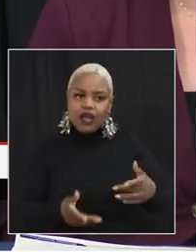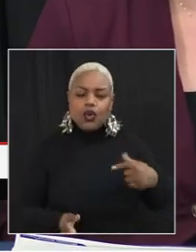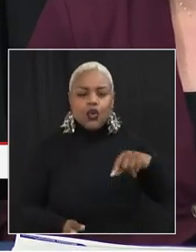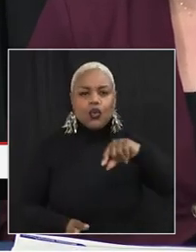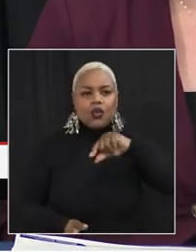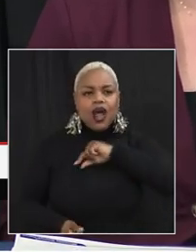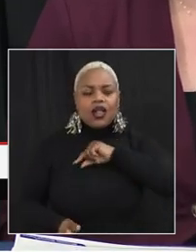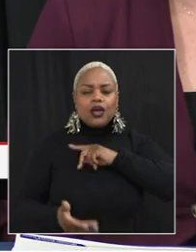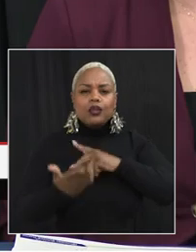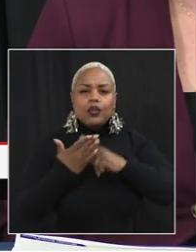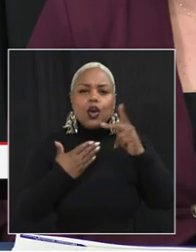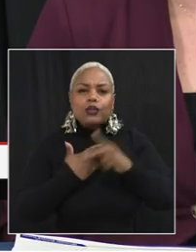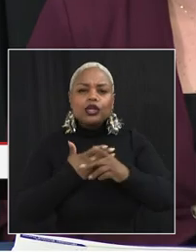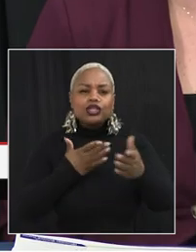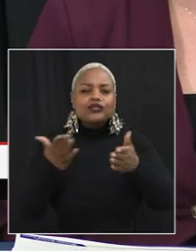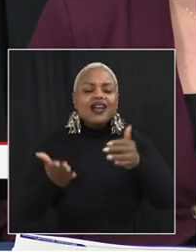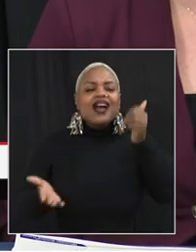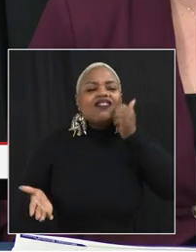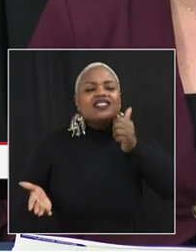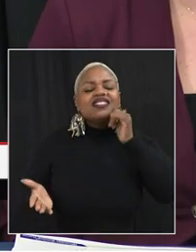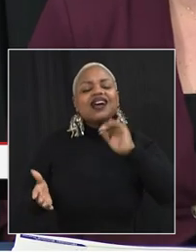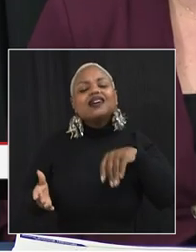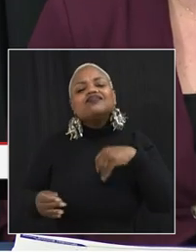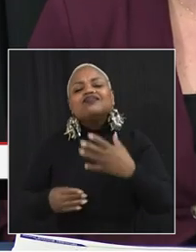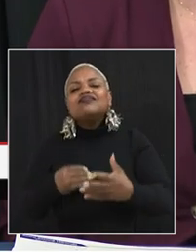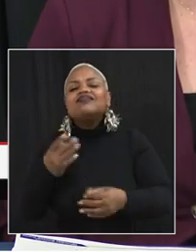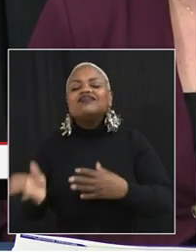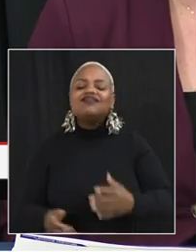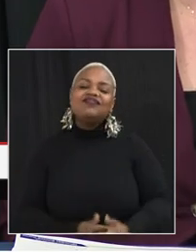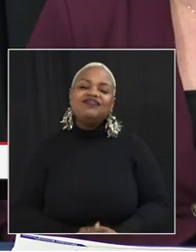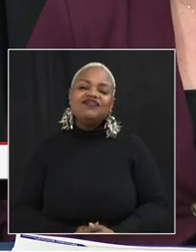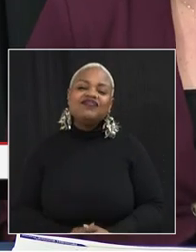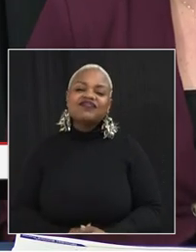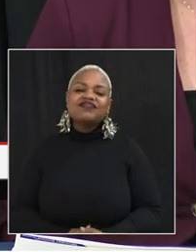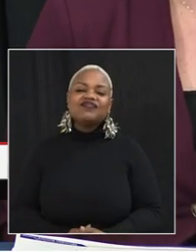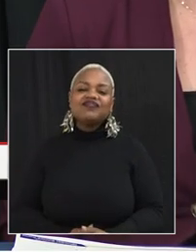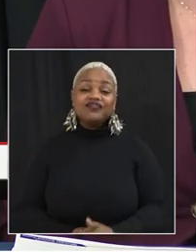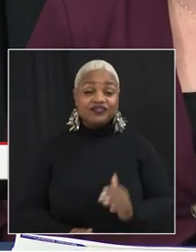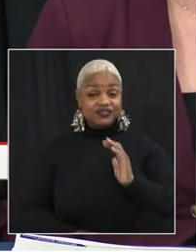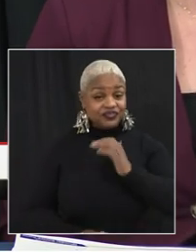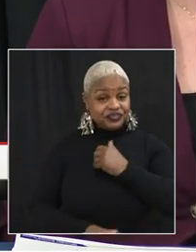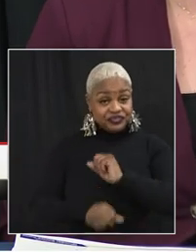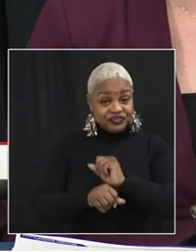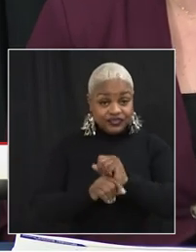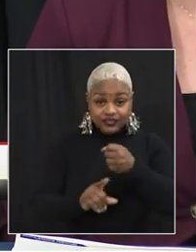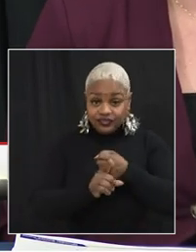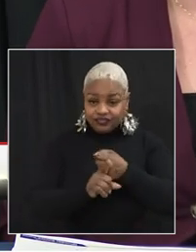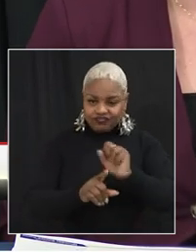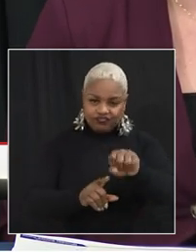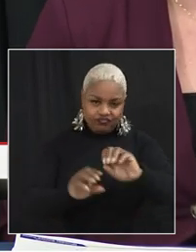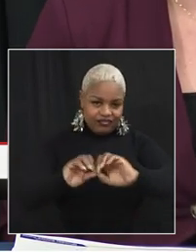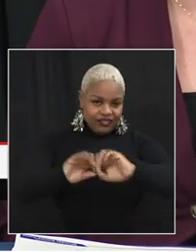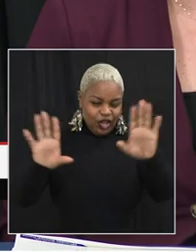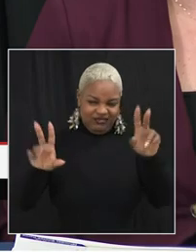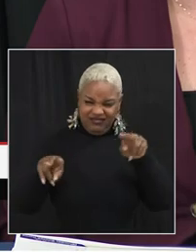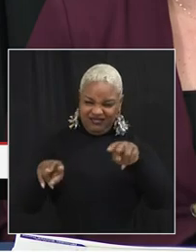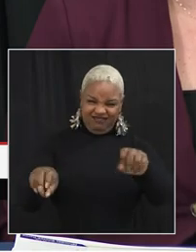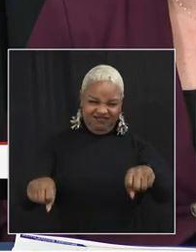services each and every day for all of you. The impact of the work is evident in the lives we